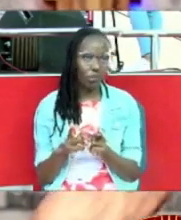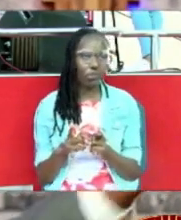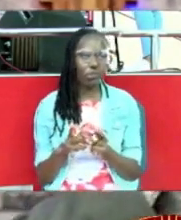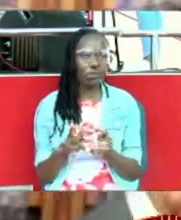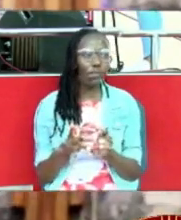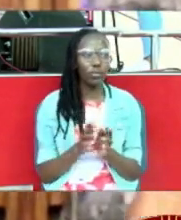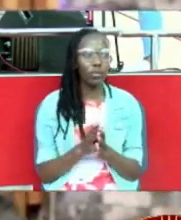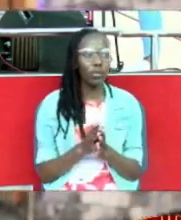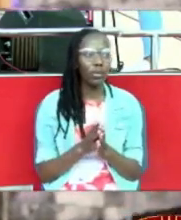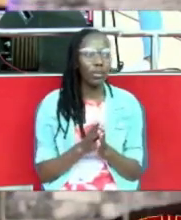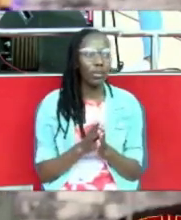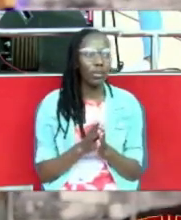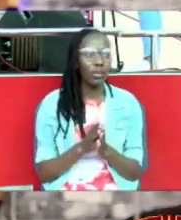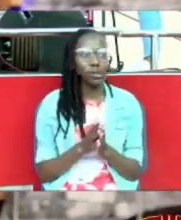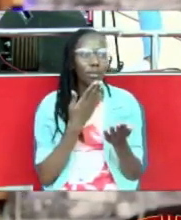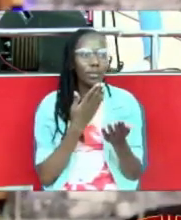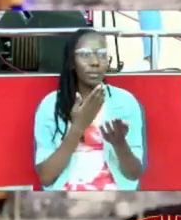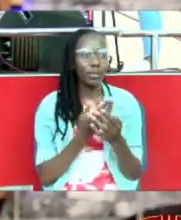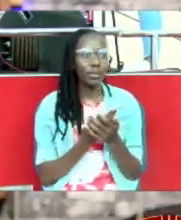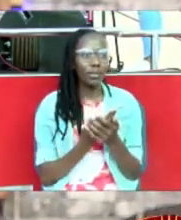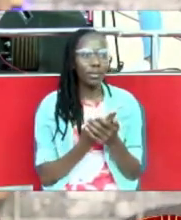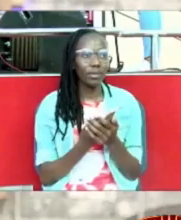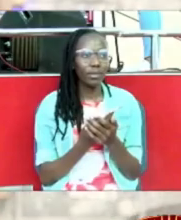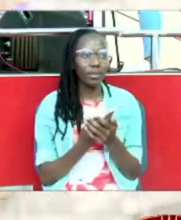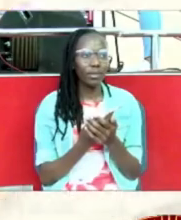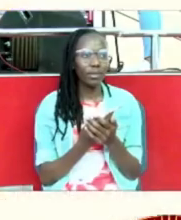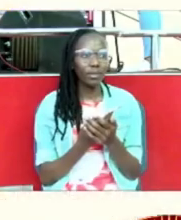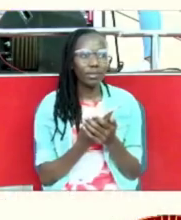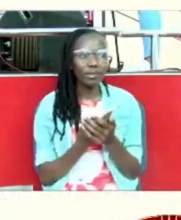To appreciate God for this opportunity.